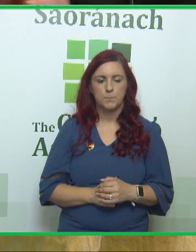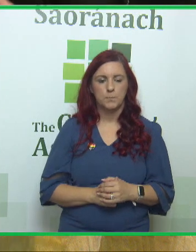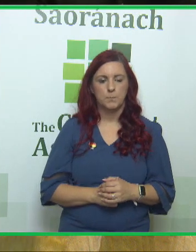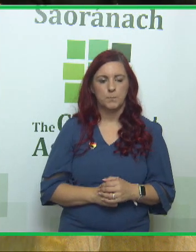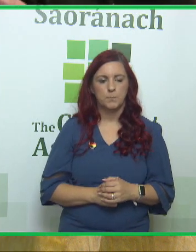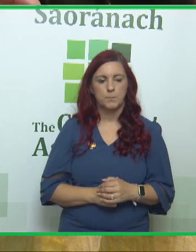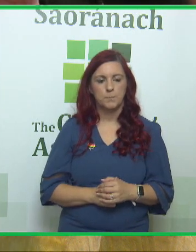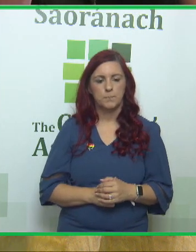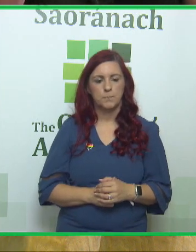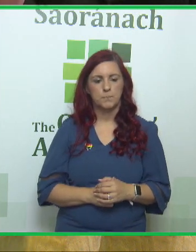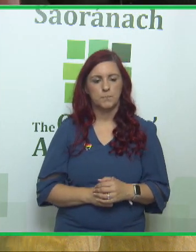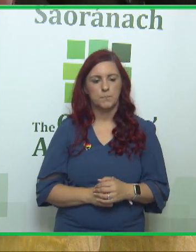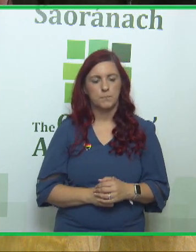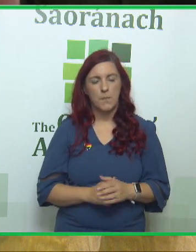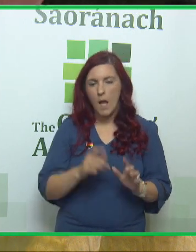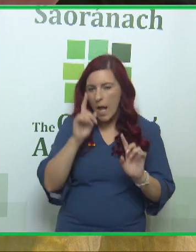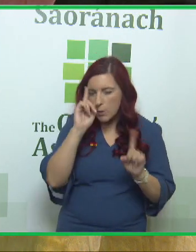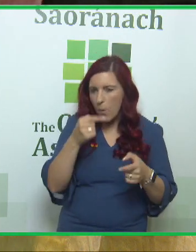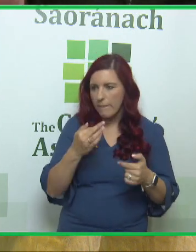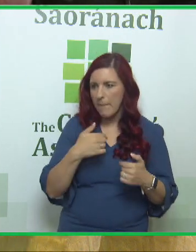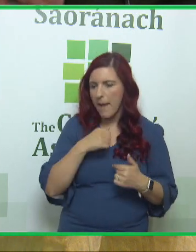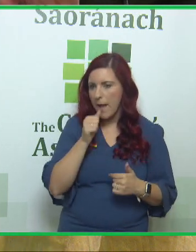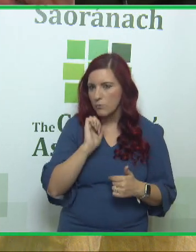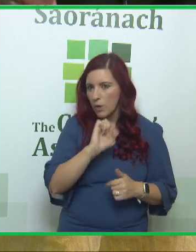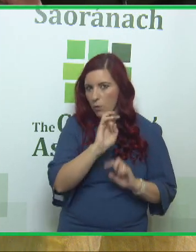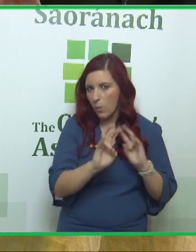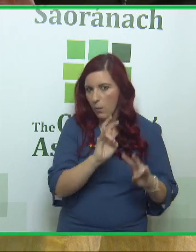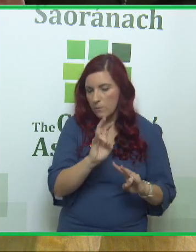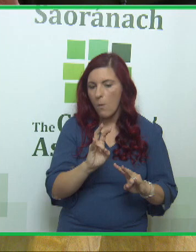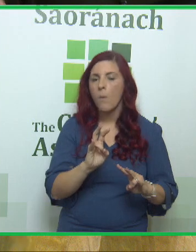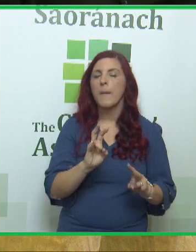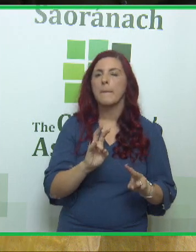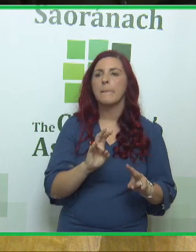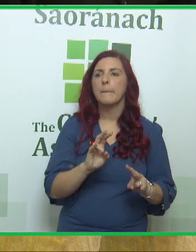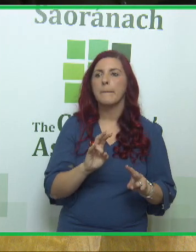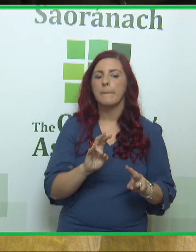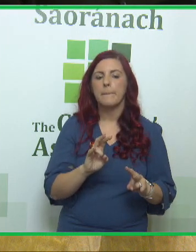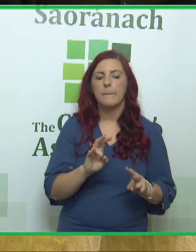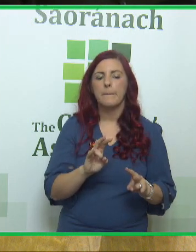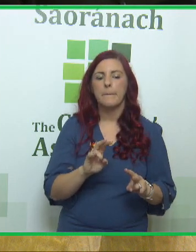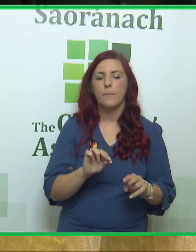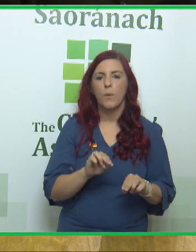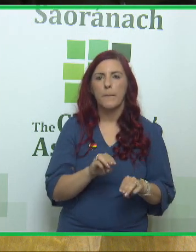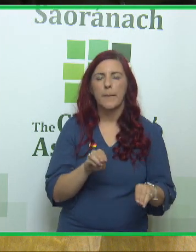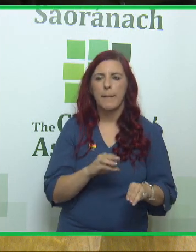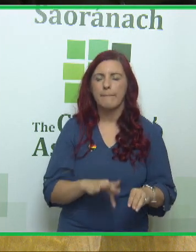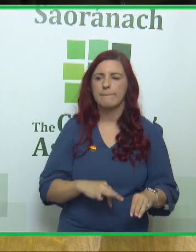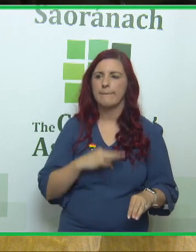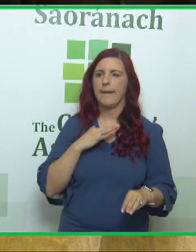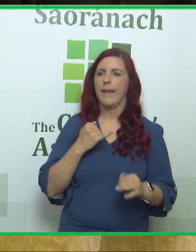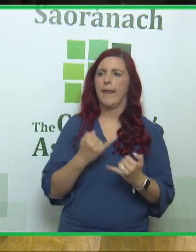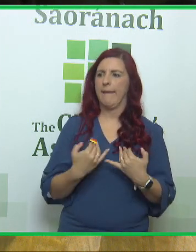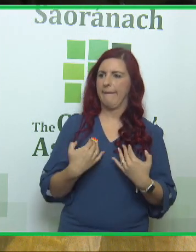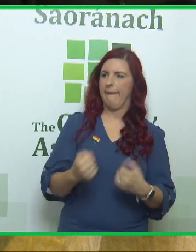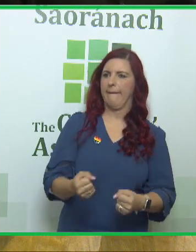I don't know if this is answering your question, but once people get to feel the safety and start